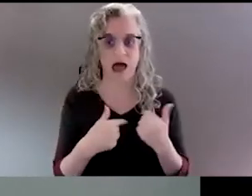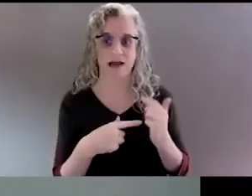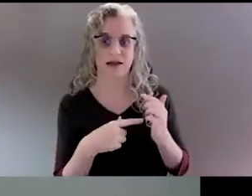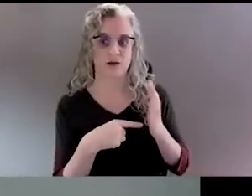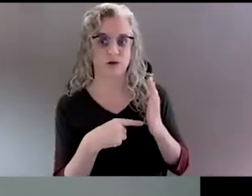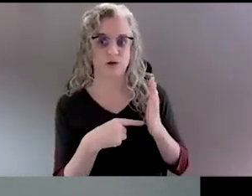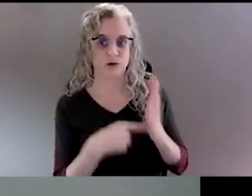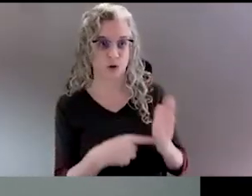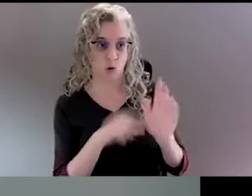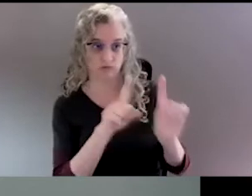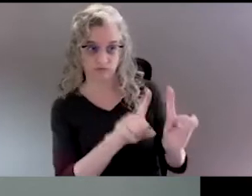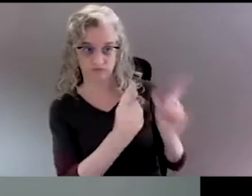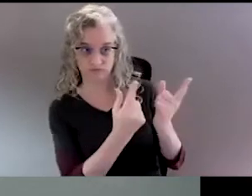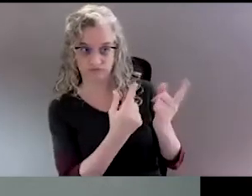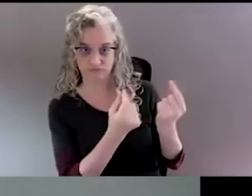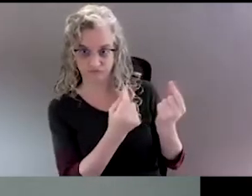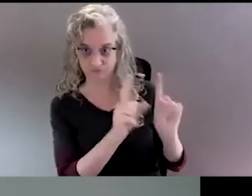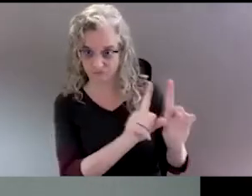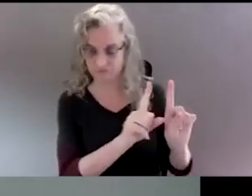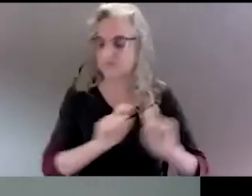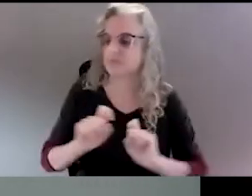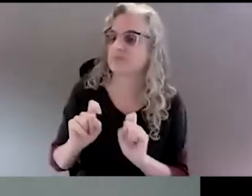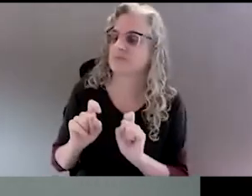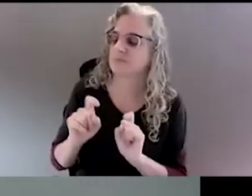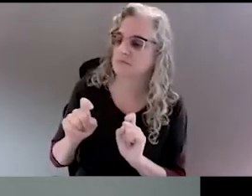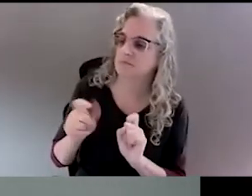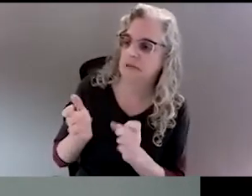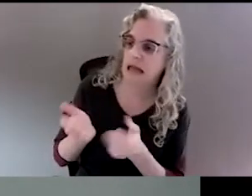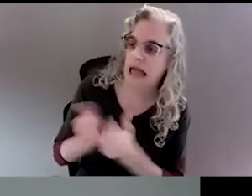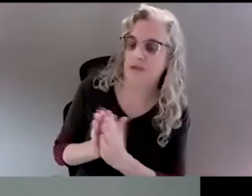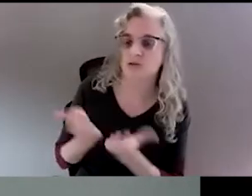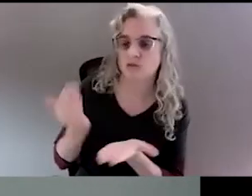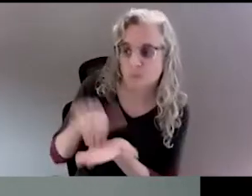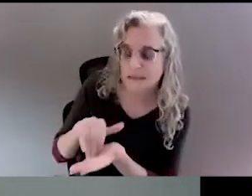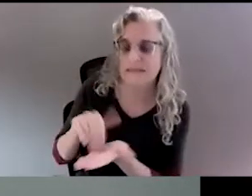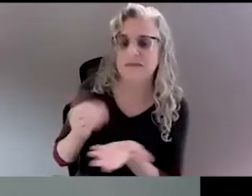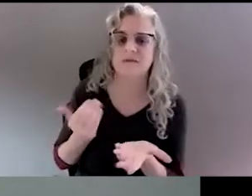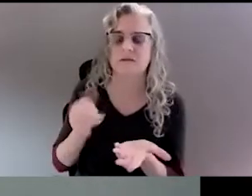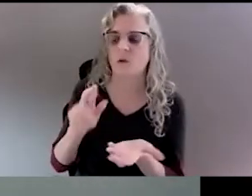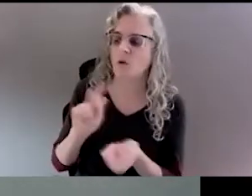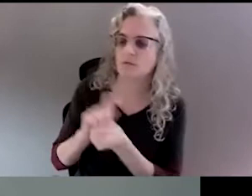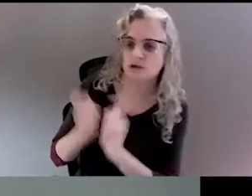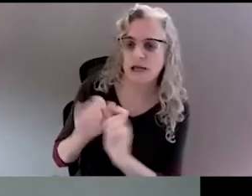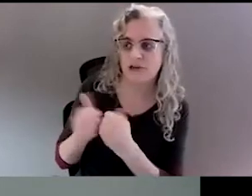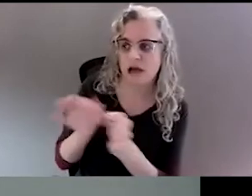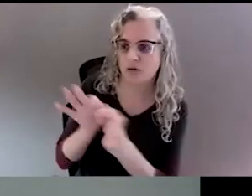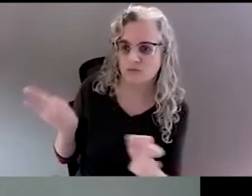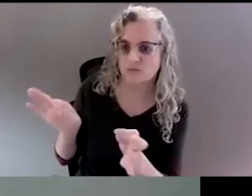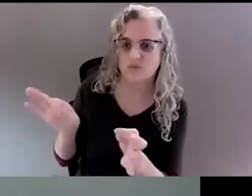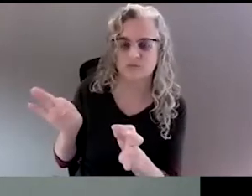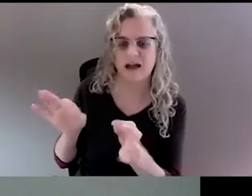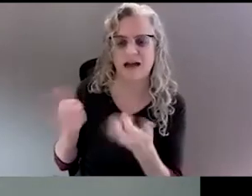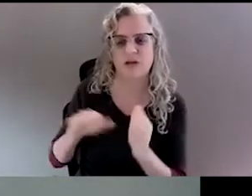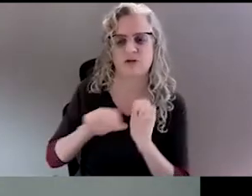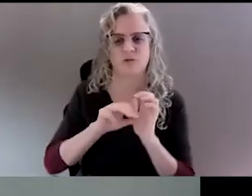what she's saying or say it in a different way. And it all has to do with your attitude and how you present it to